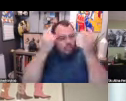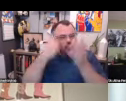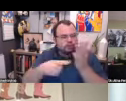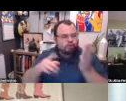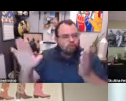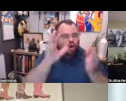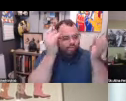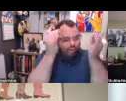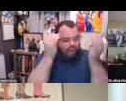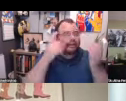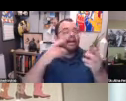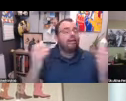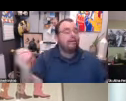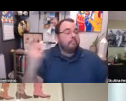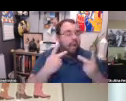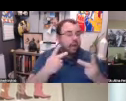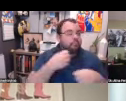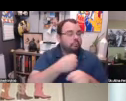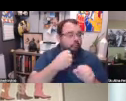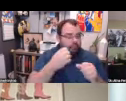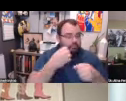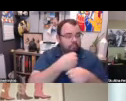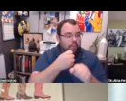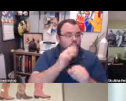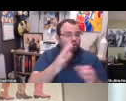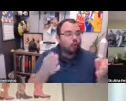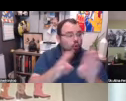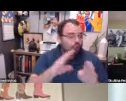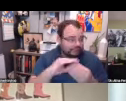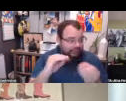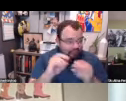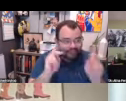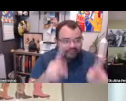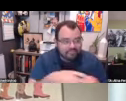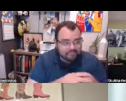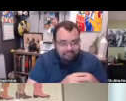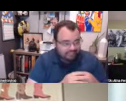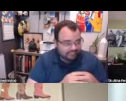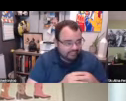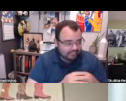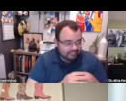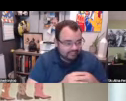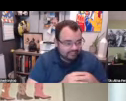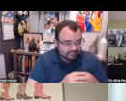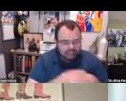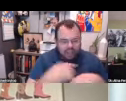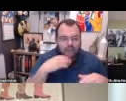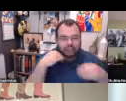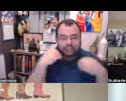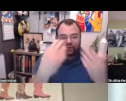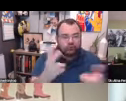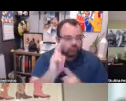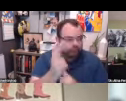your rebuttal. So now I want you to discuss a bit and come back and let us know what your closing statements are going to